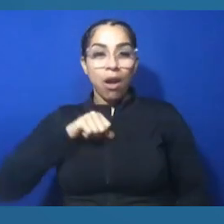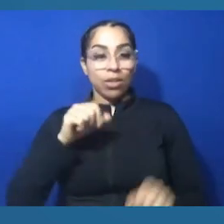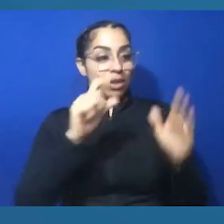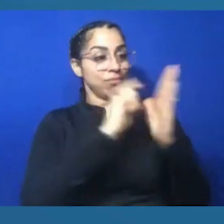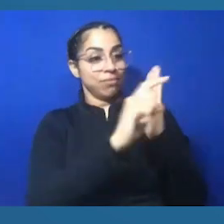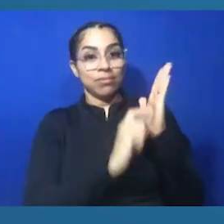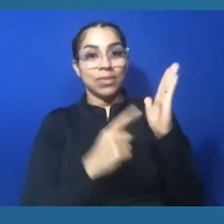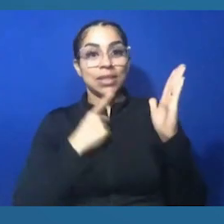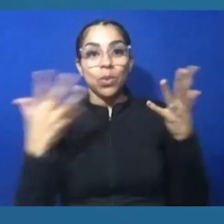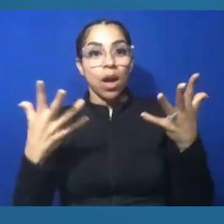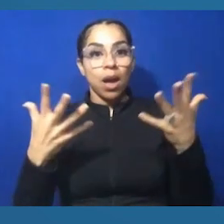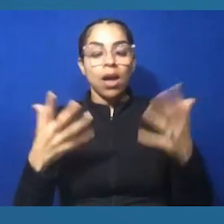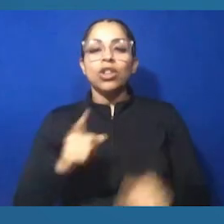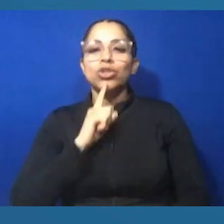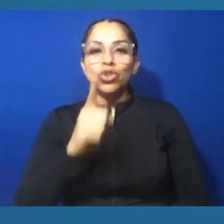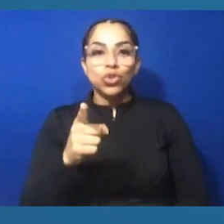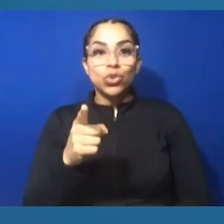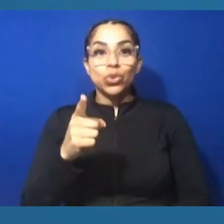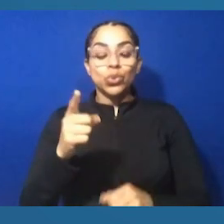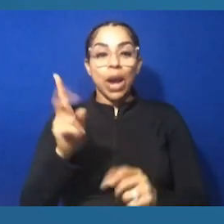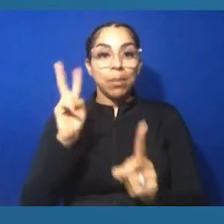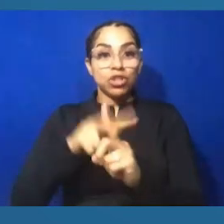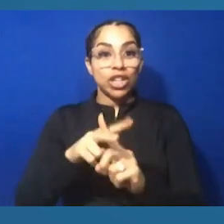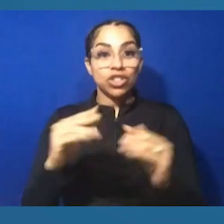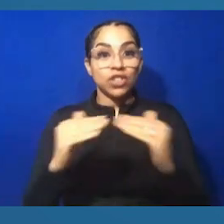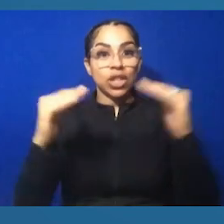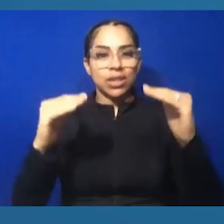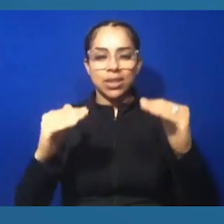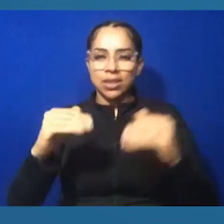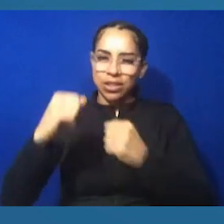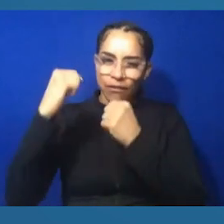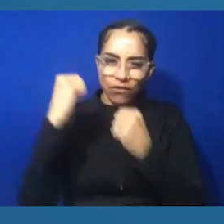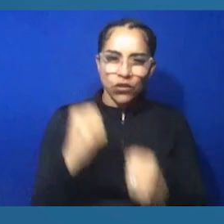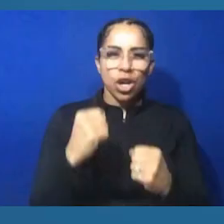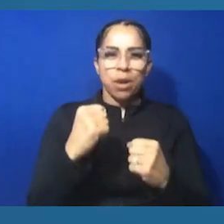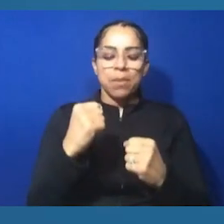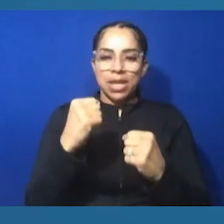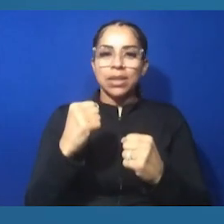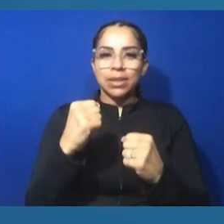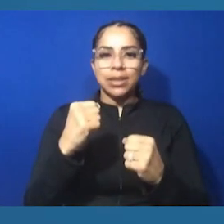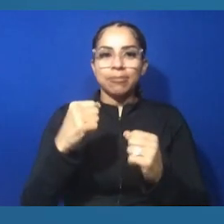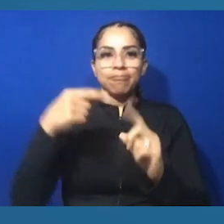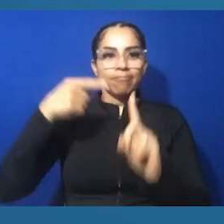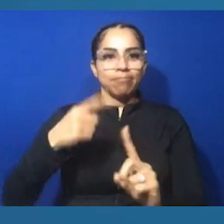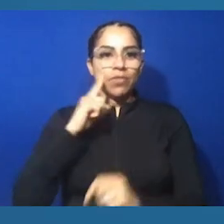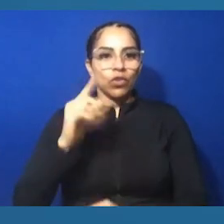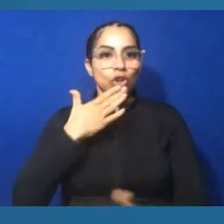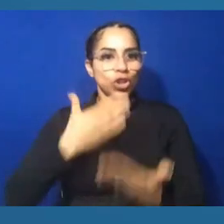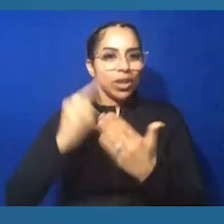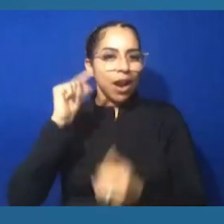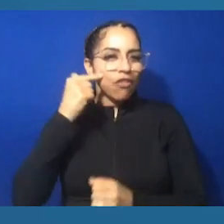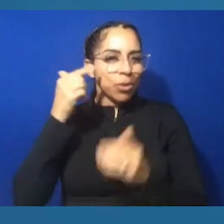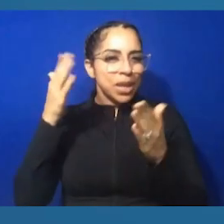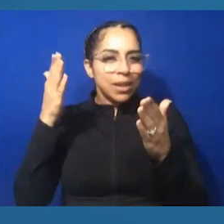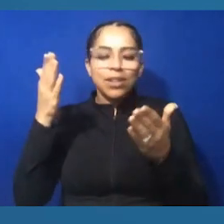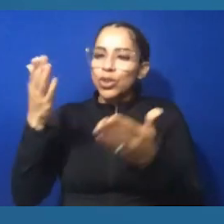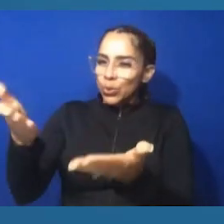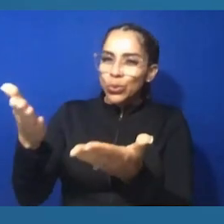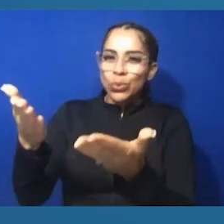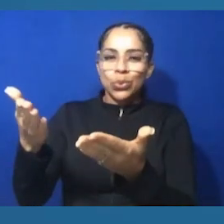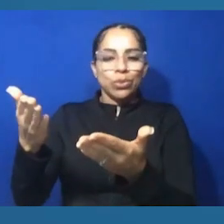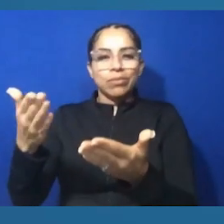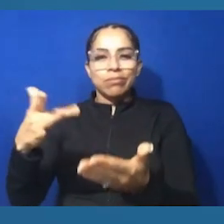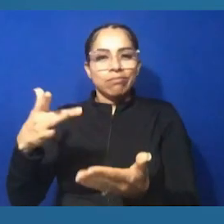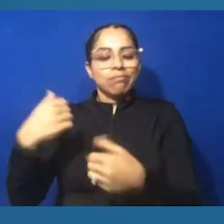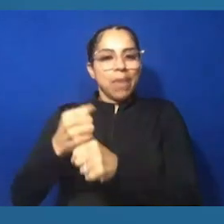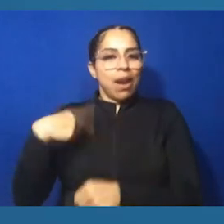true administration of justice is the firmest pillar of good government. You restored that pillar for us all, Governor. We thank you for that.